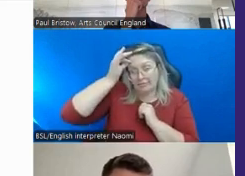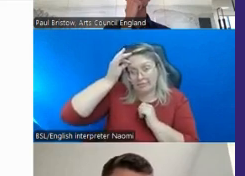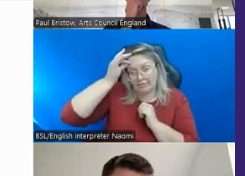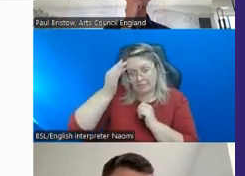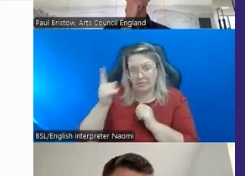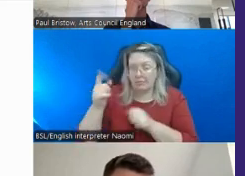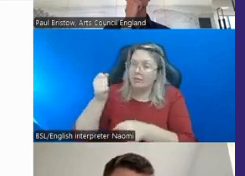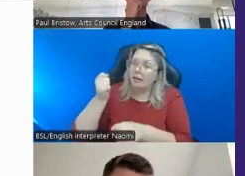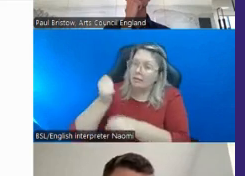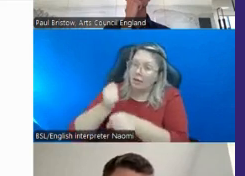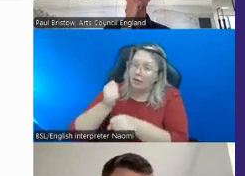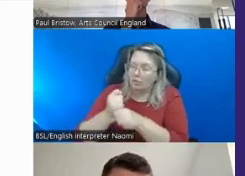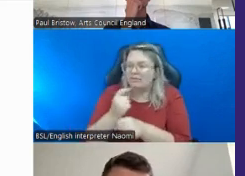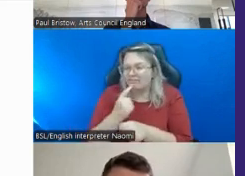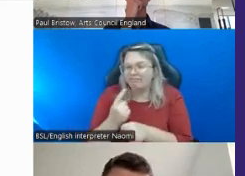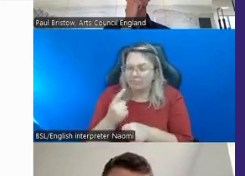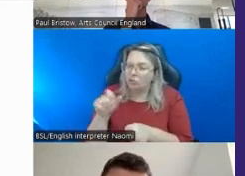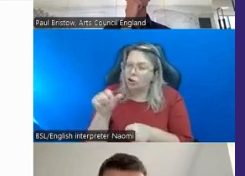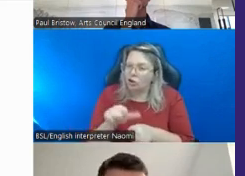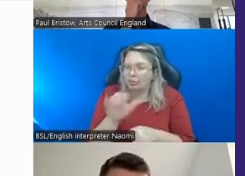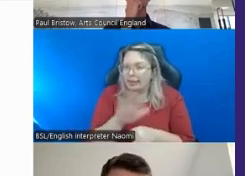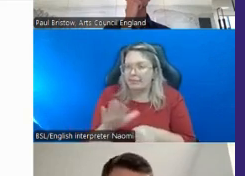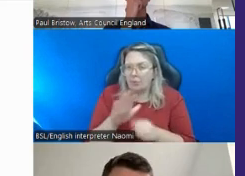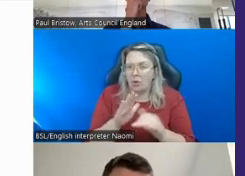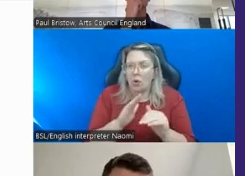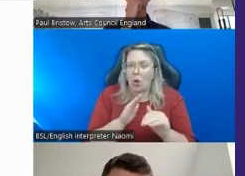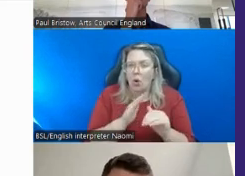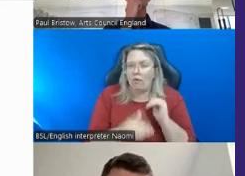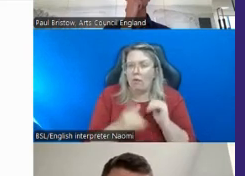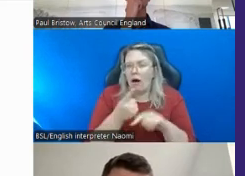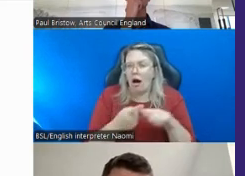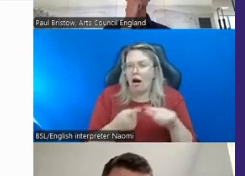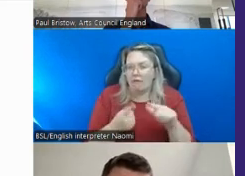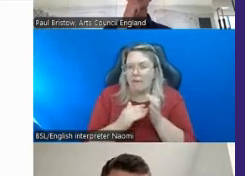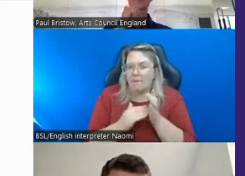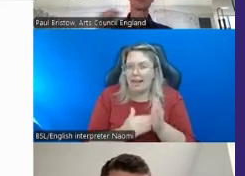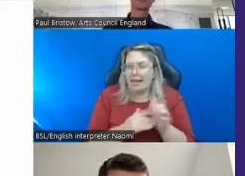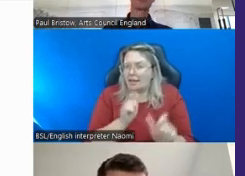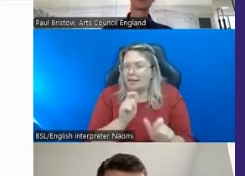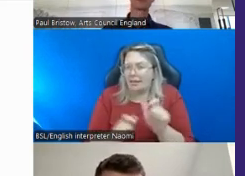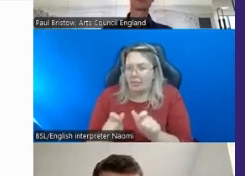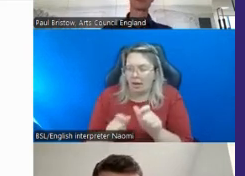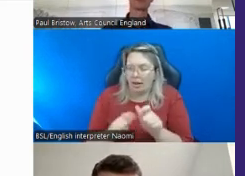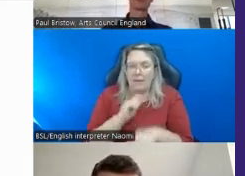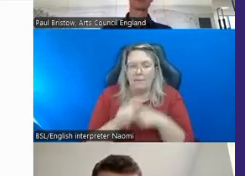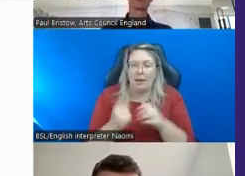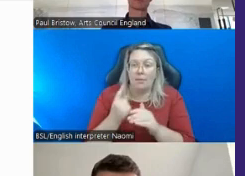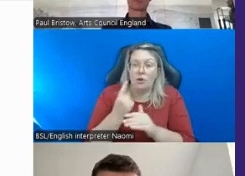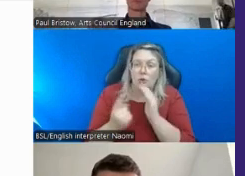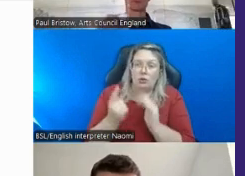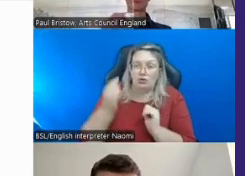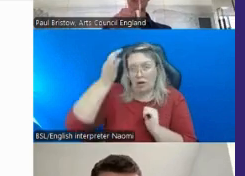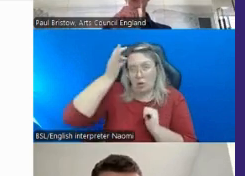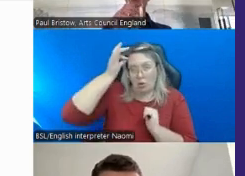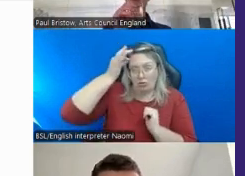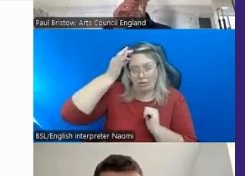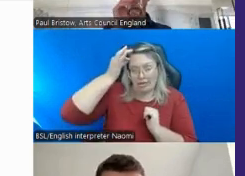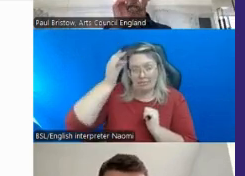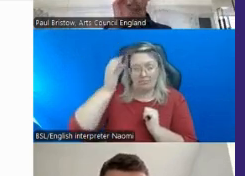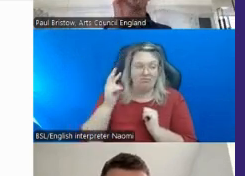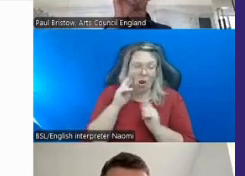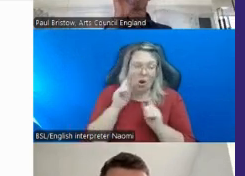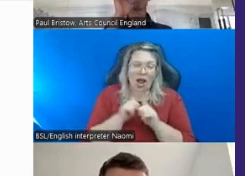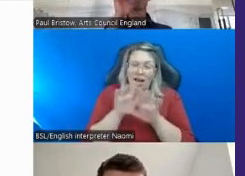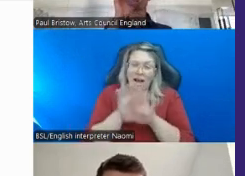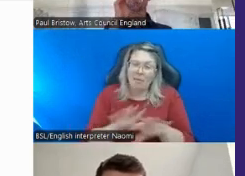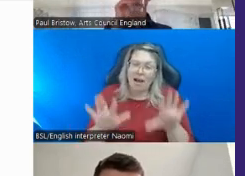government is that those areas should have around 500,000 in terms of the population that they serve. So that's looking like at the moment around 21 of